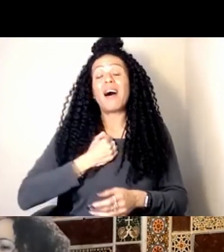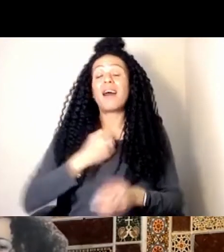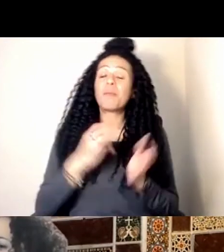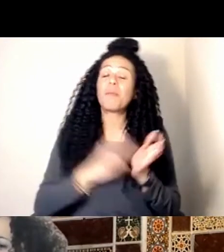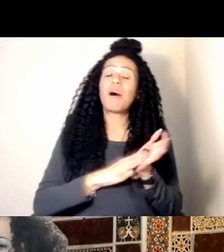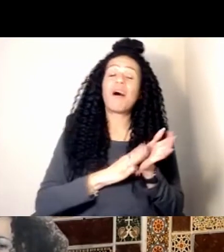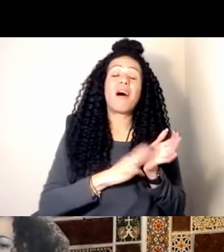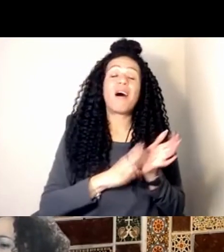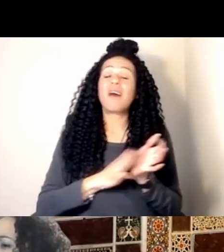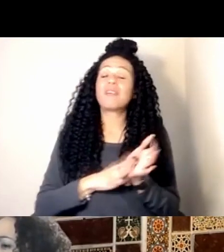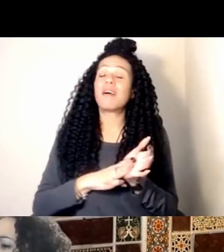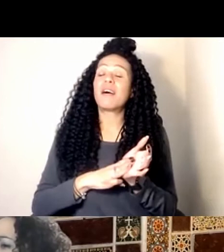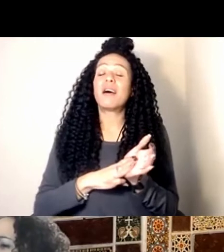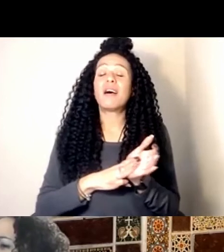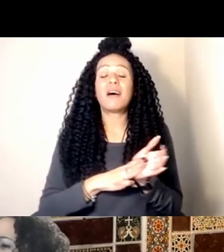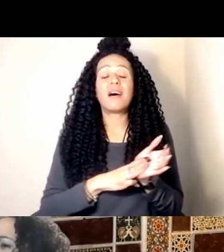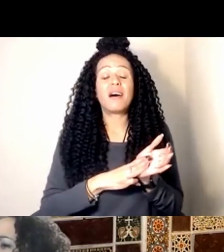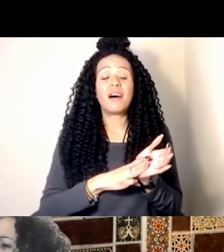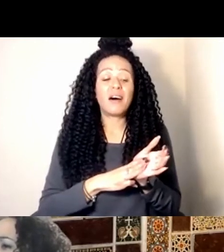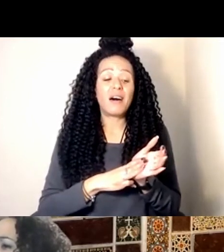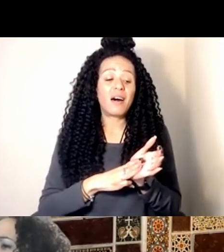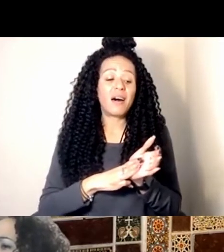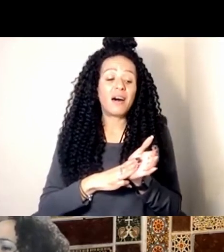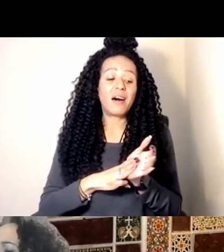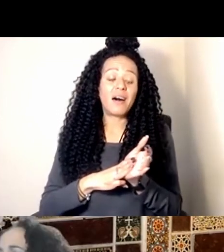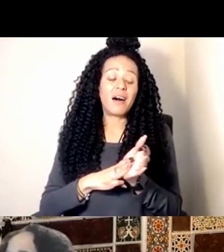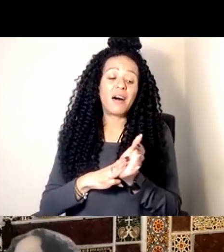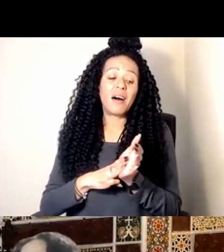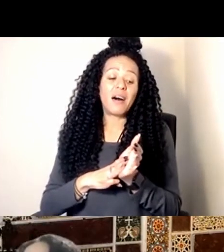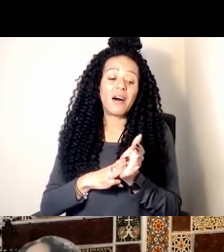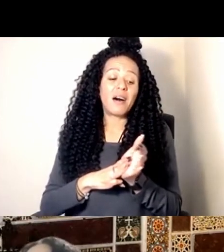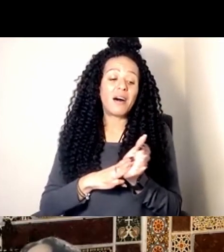My mother, mother, mother,